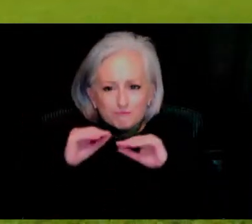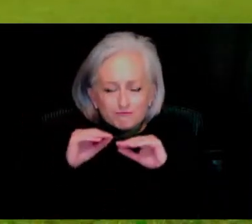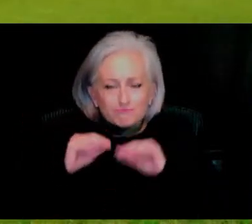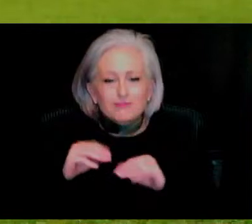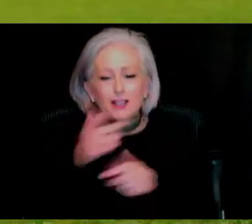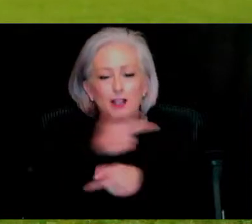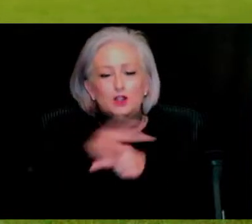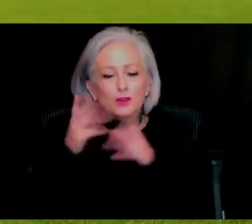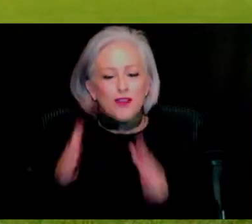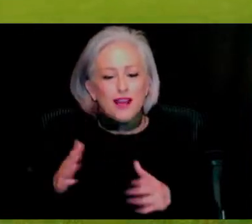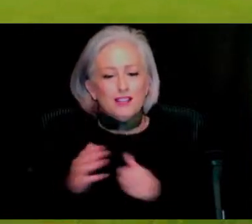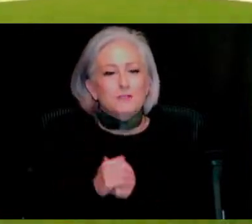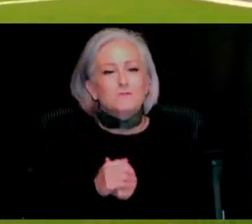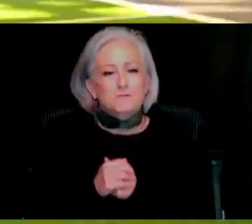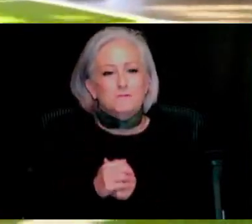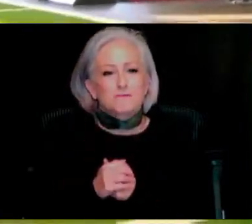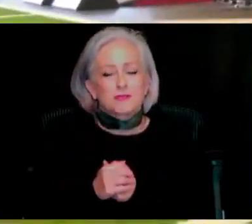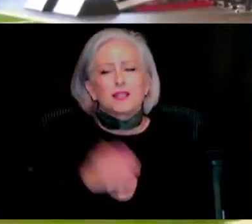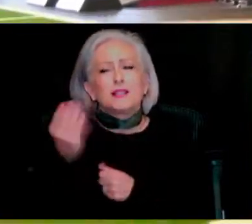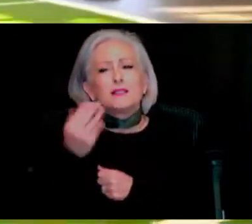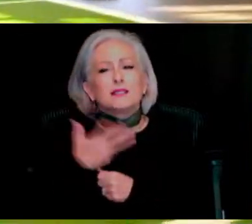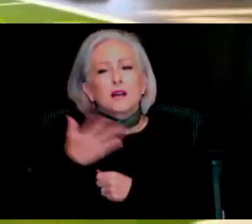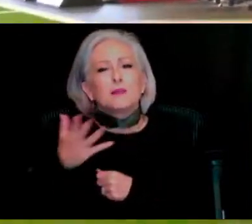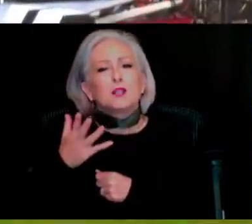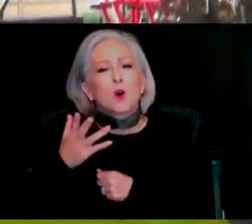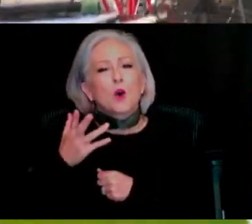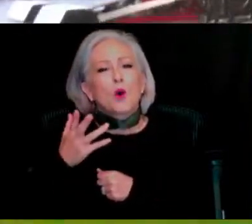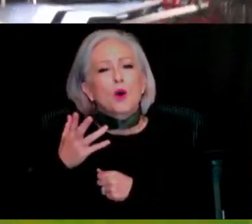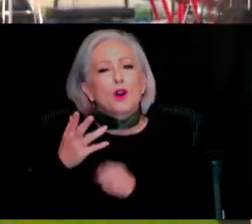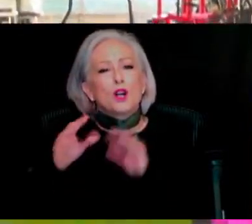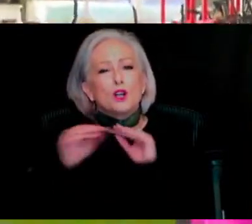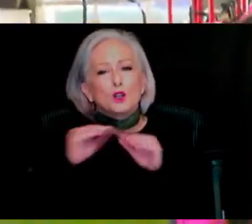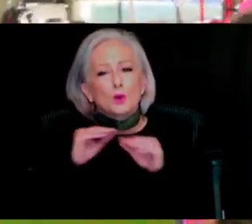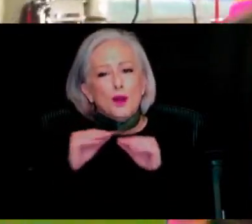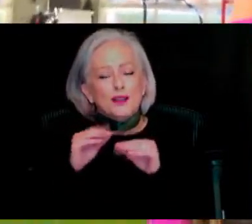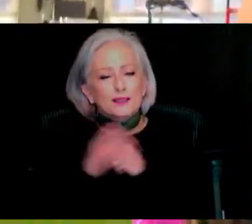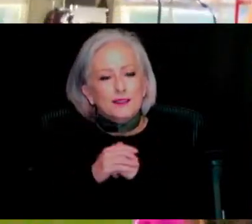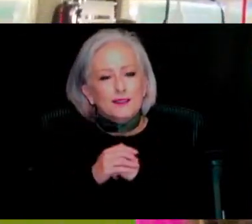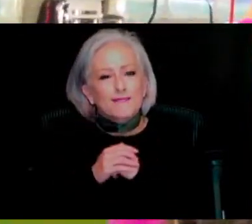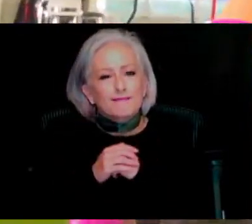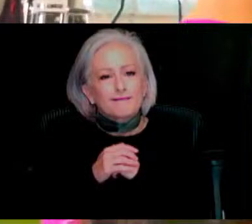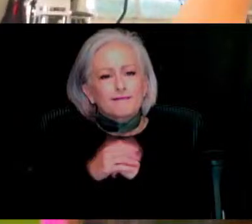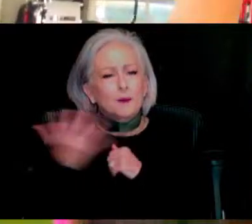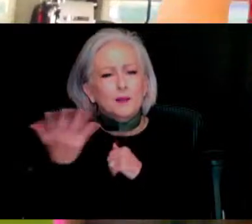part? Corrective exercise speaks to anybody with chronic pain or